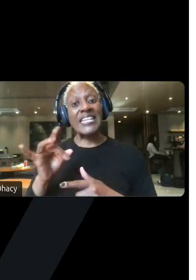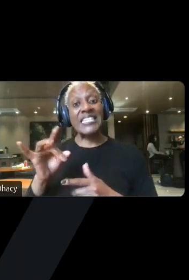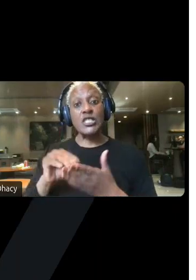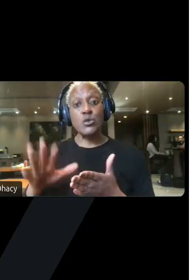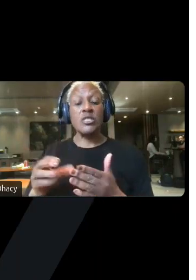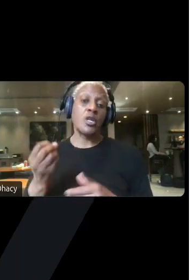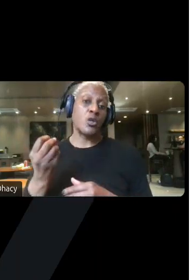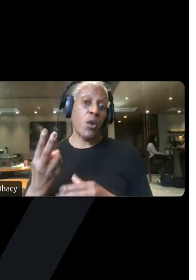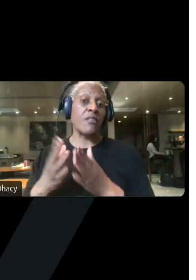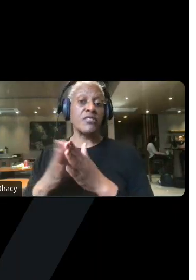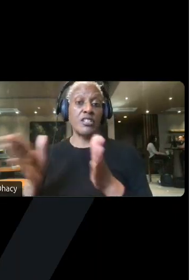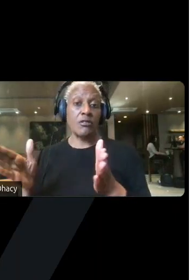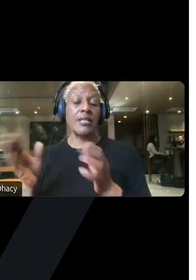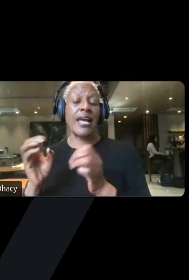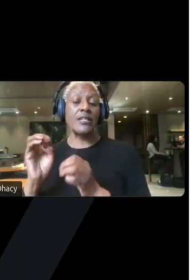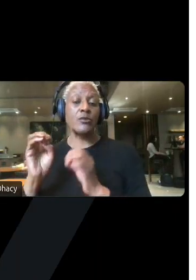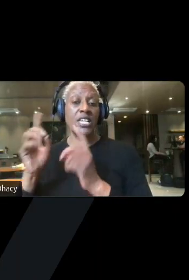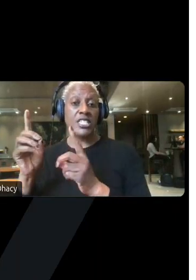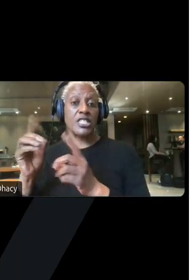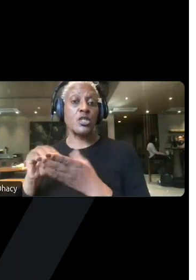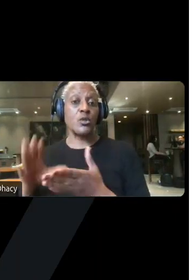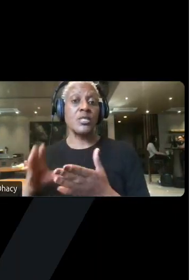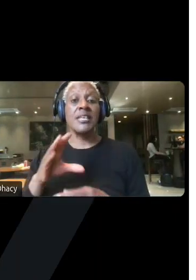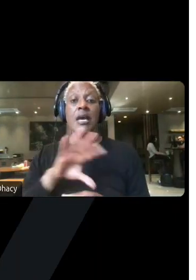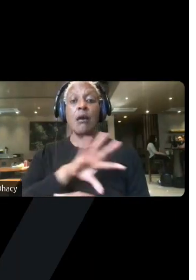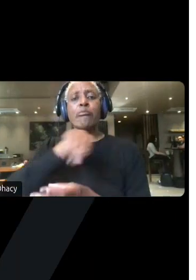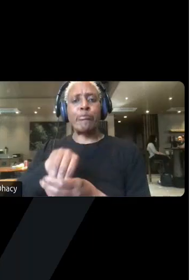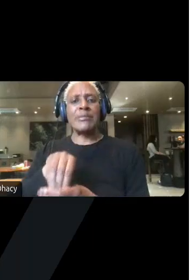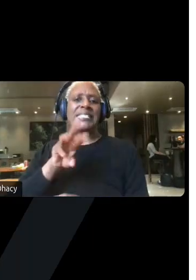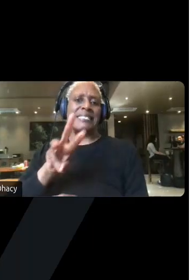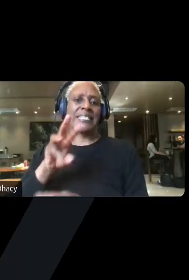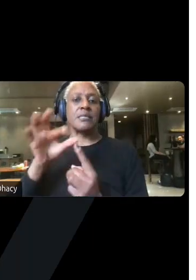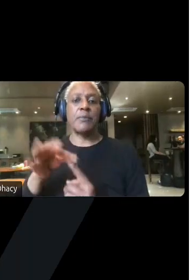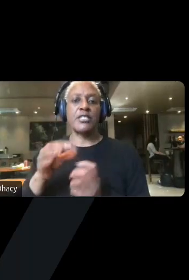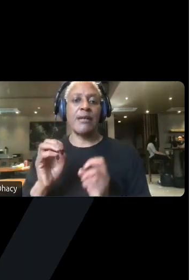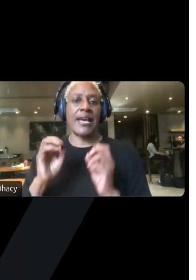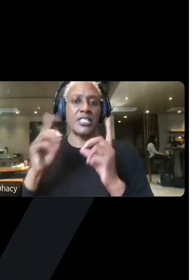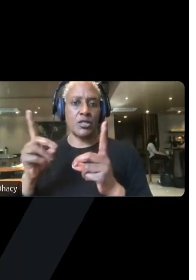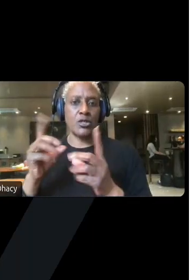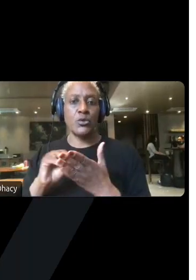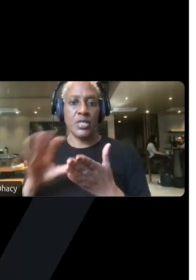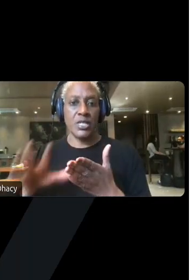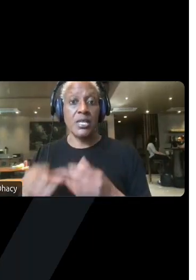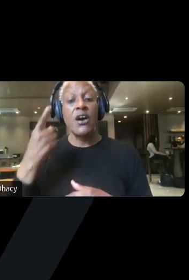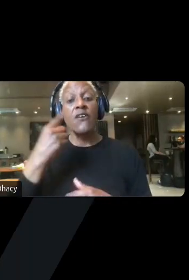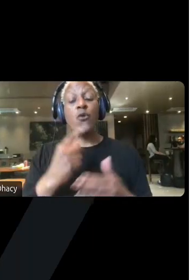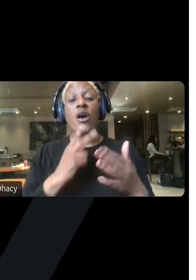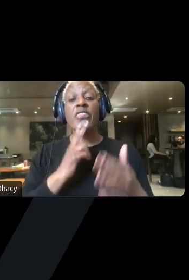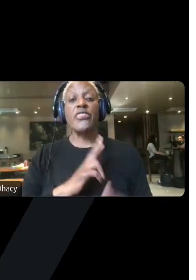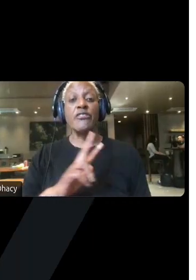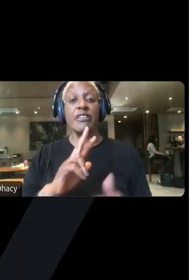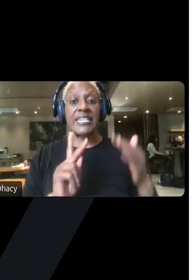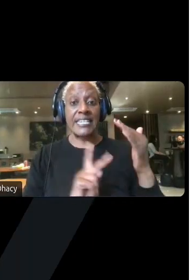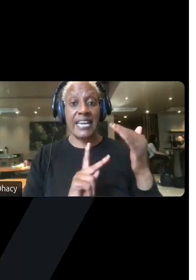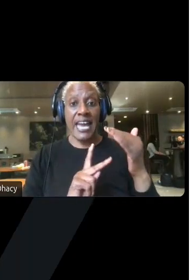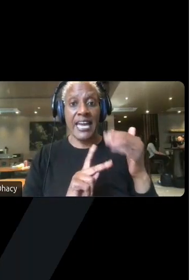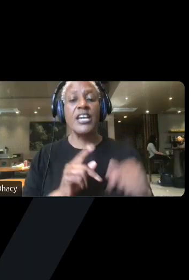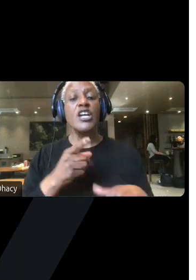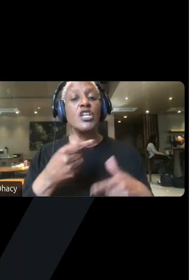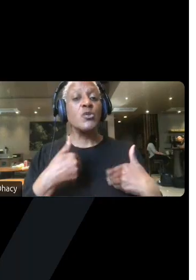students and 6 special education students. For 3K special class integrated setting, you